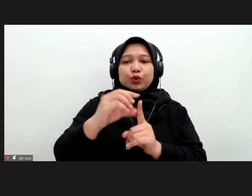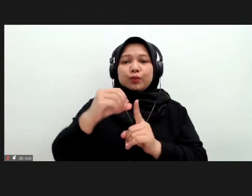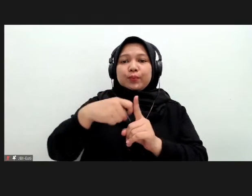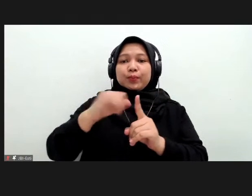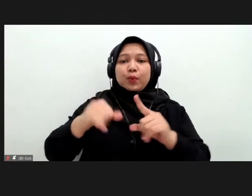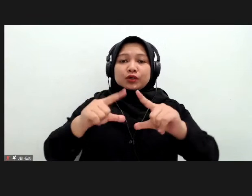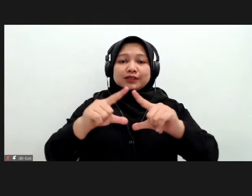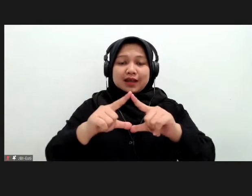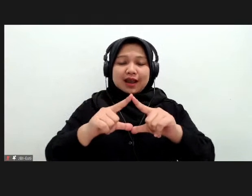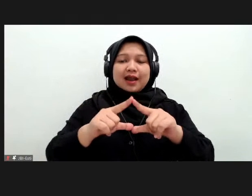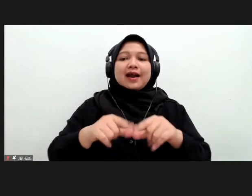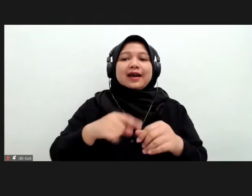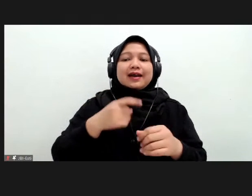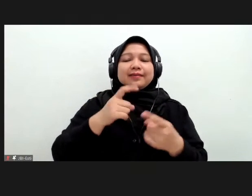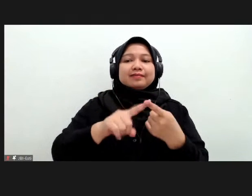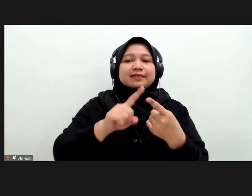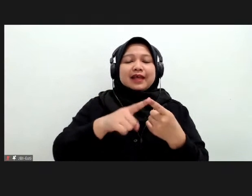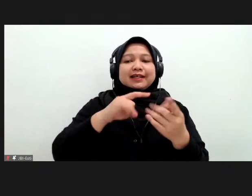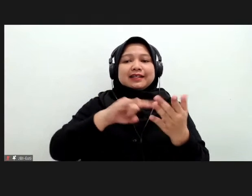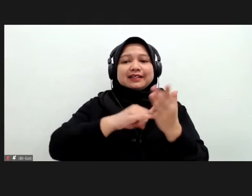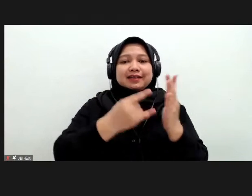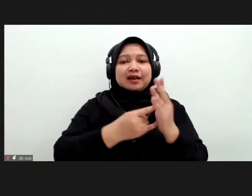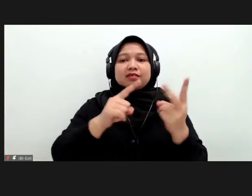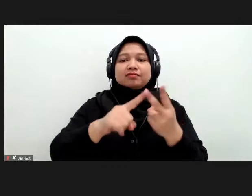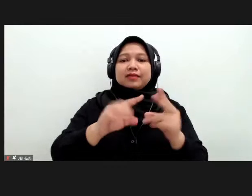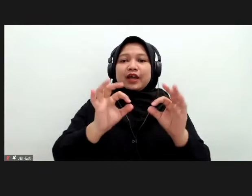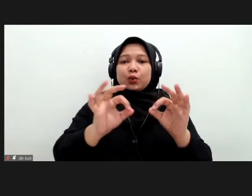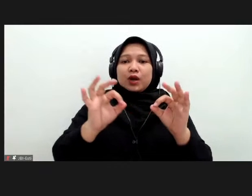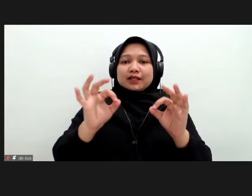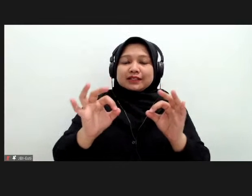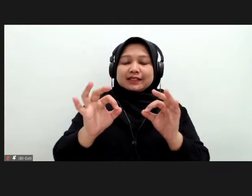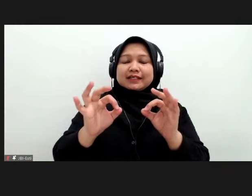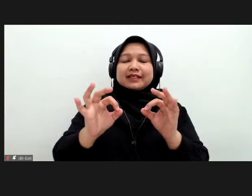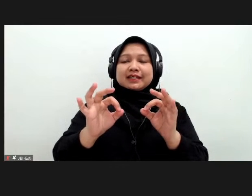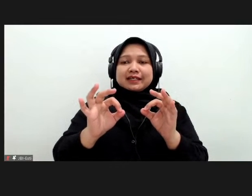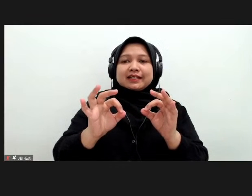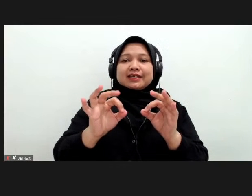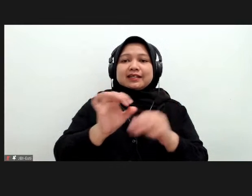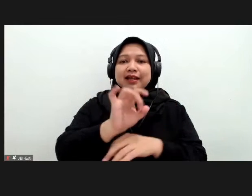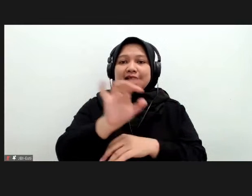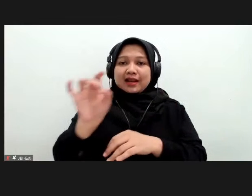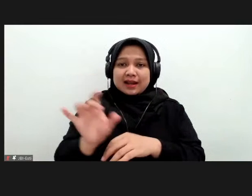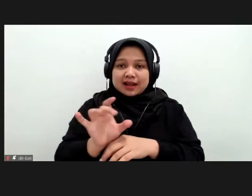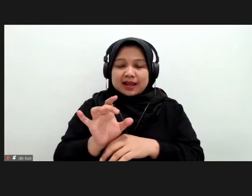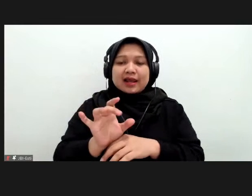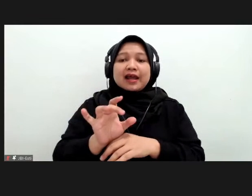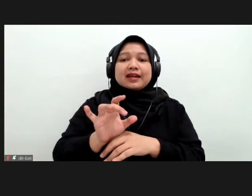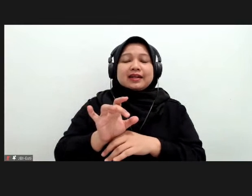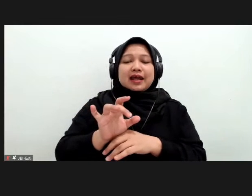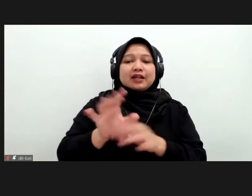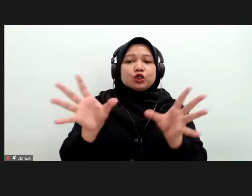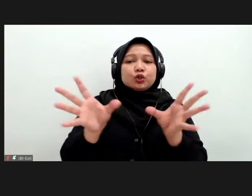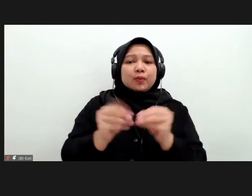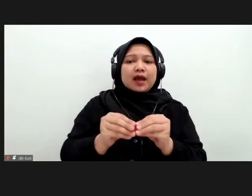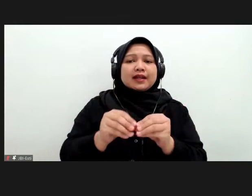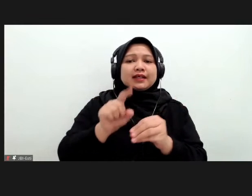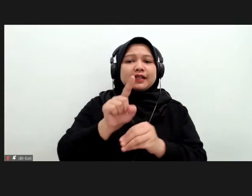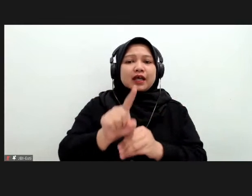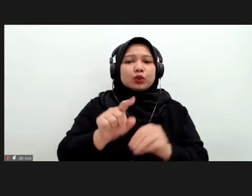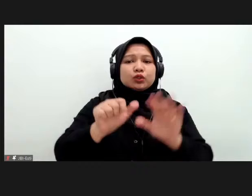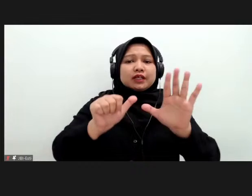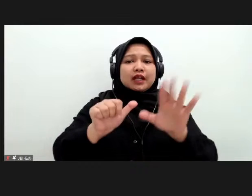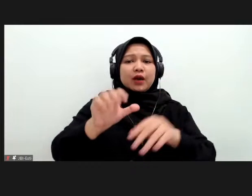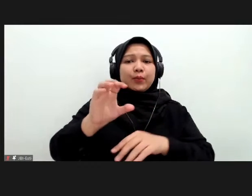Group. And so far we have more than 160 people around the world from 36